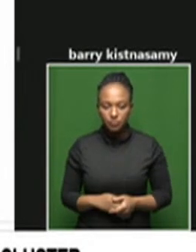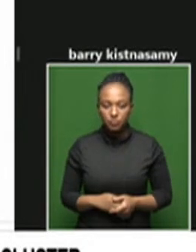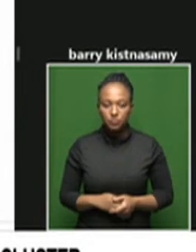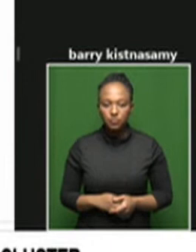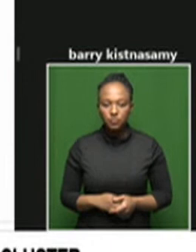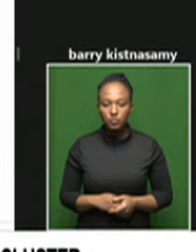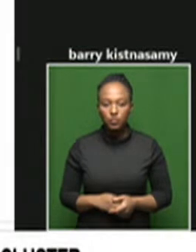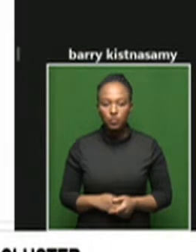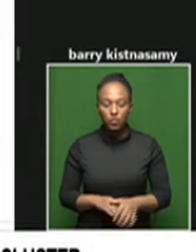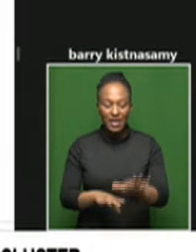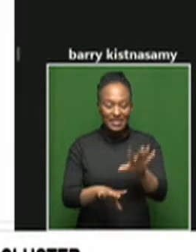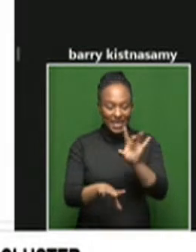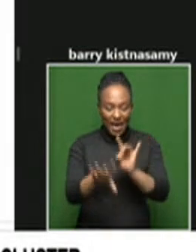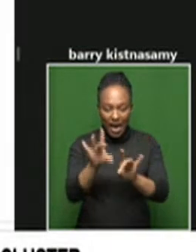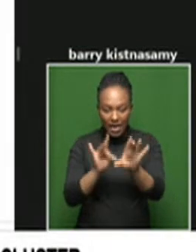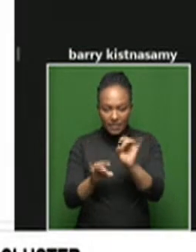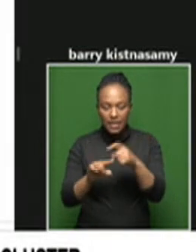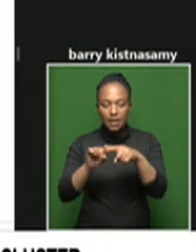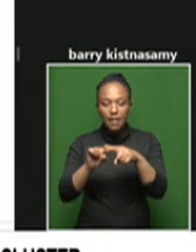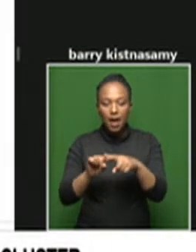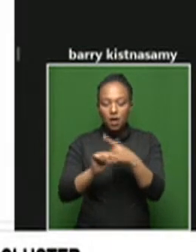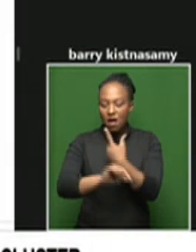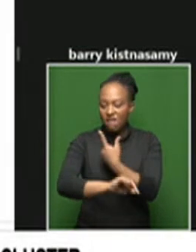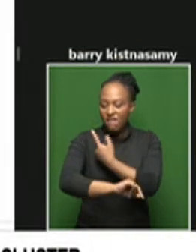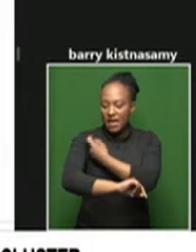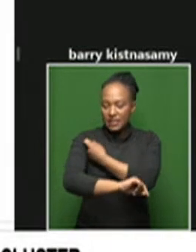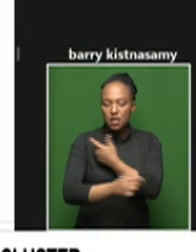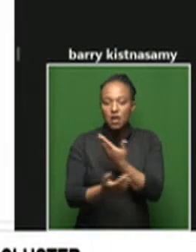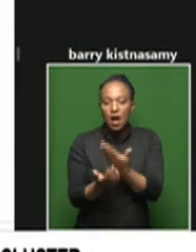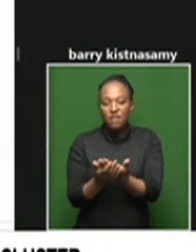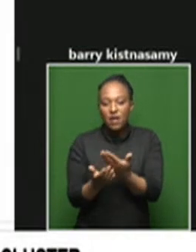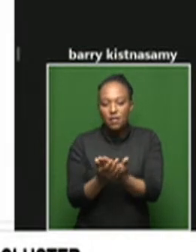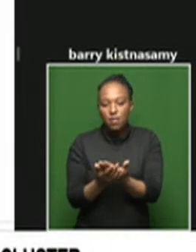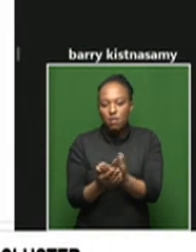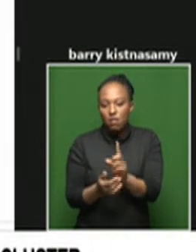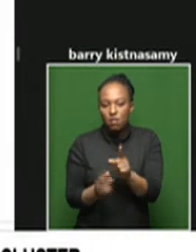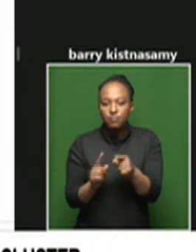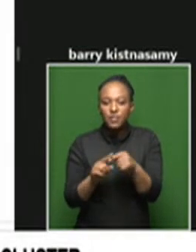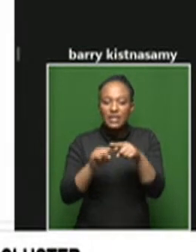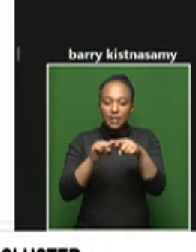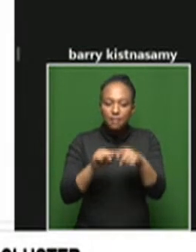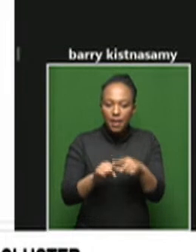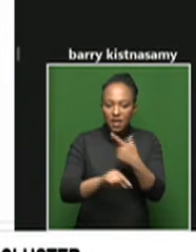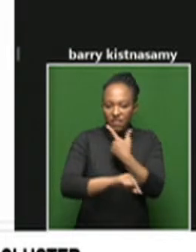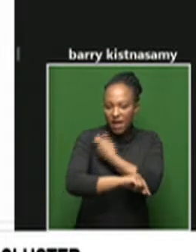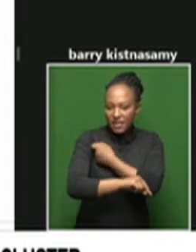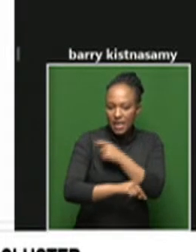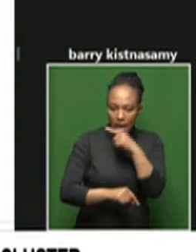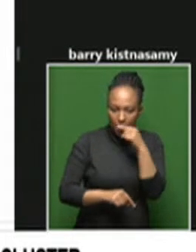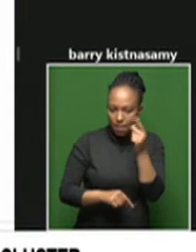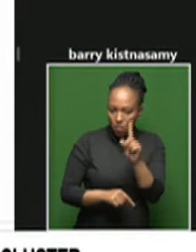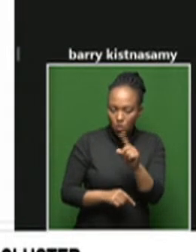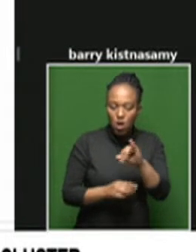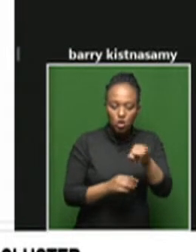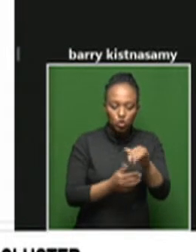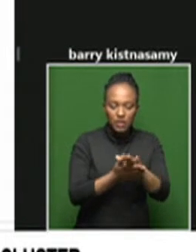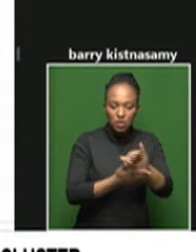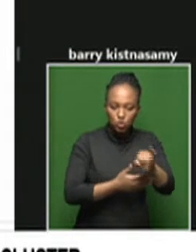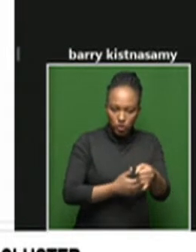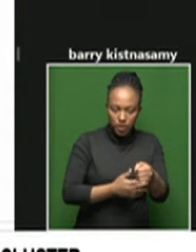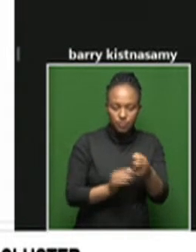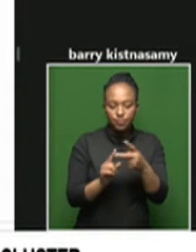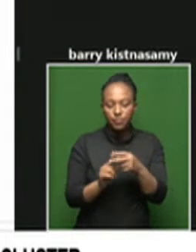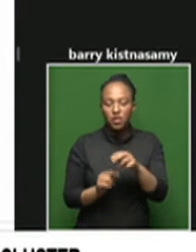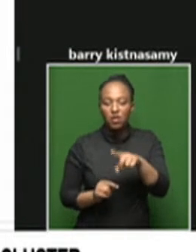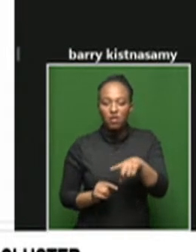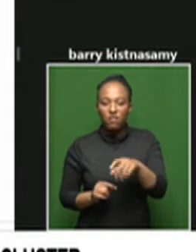site selection is dependent on vaccine supply, vaccine type, Johnson & Johnson and Pfizer. For now, we are